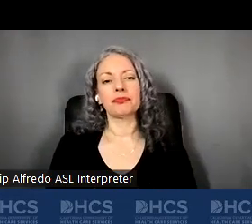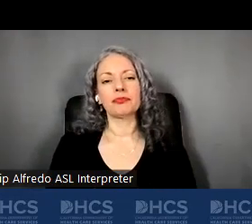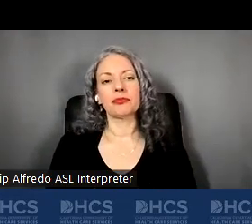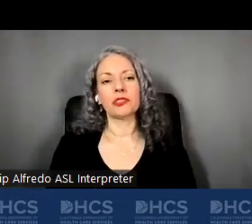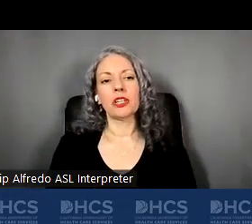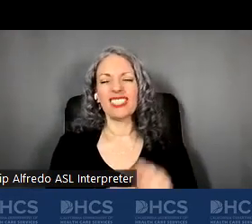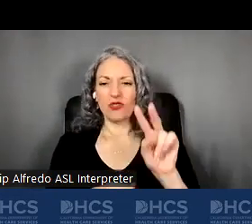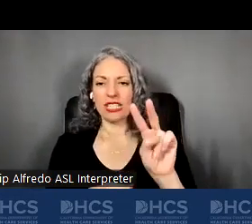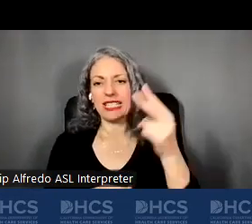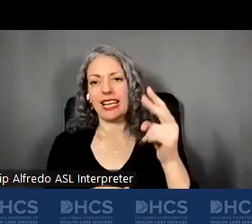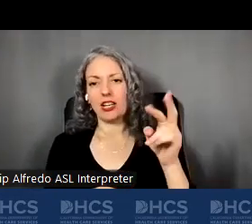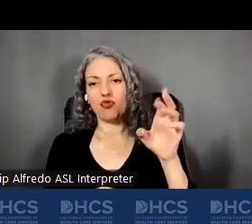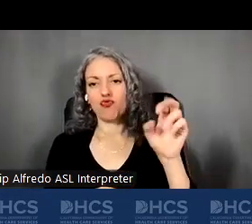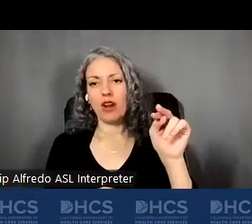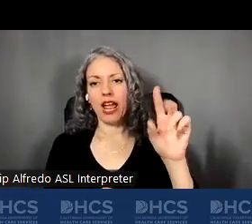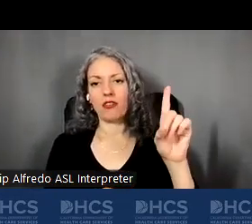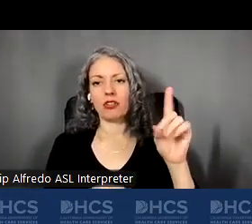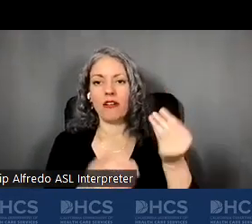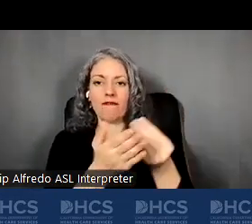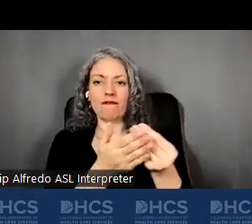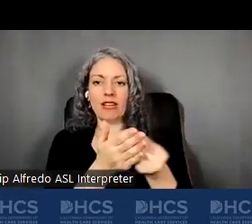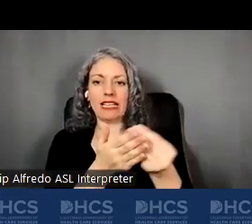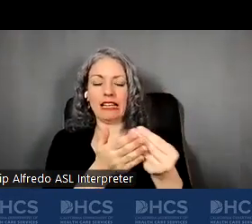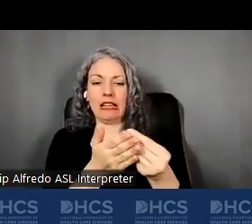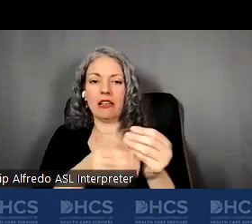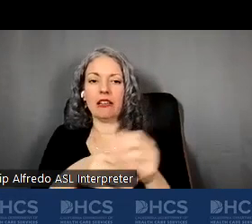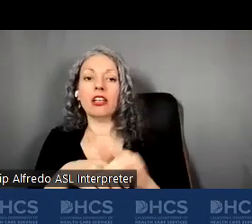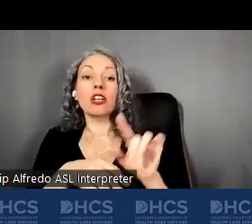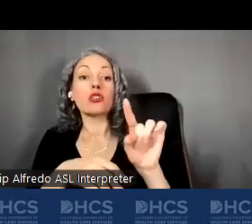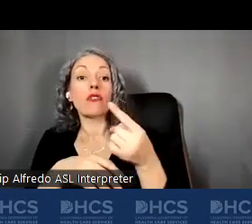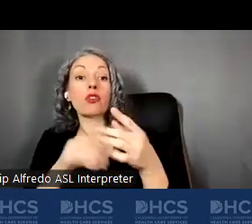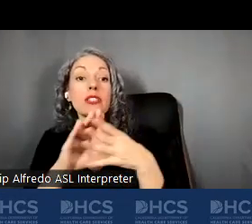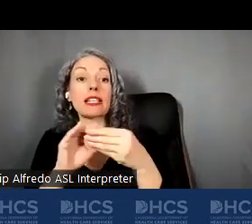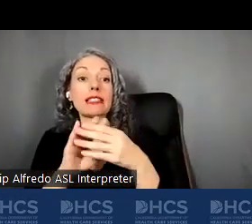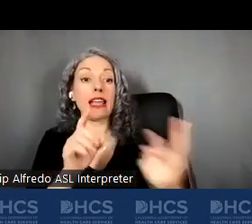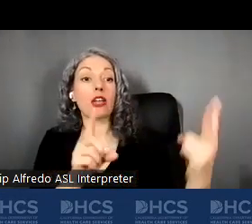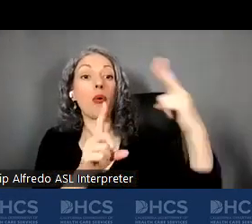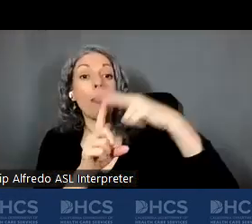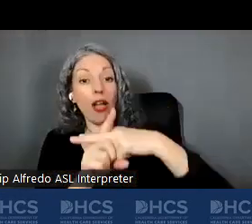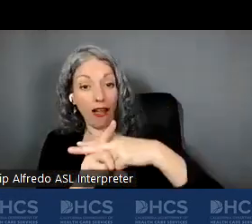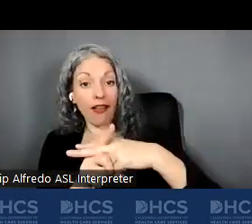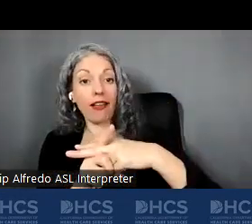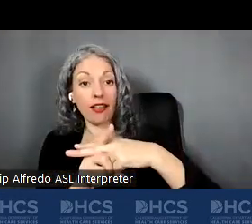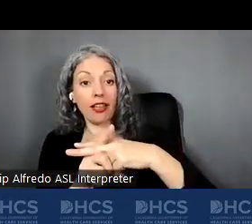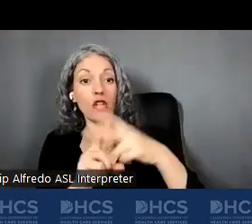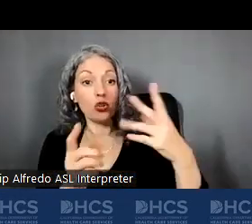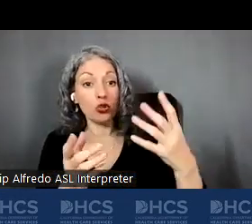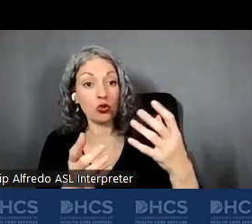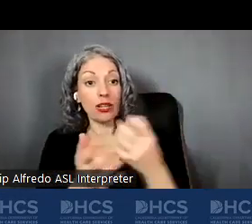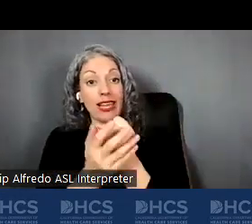two funding. So first, I would say applicants that are receiving cited